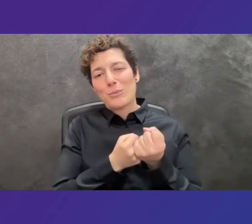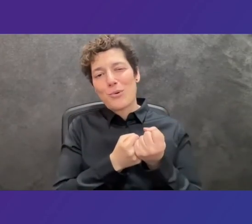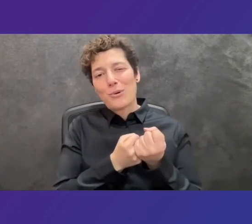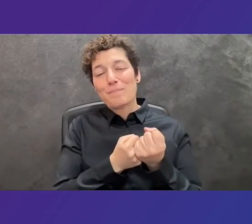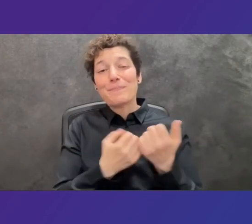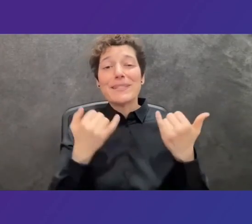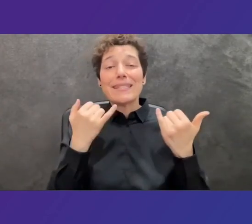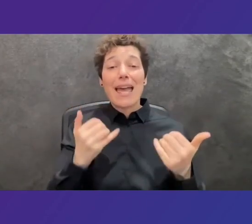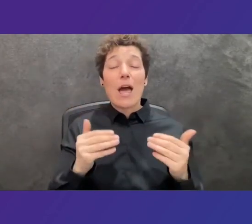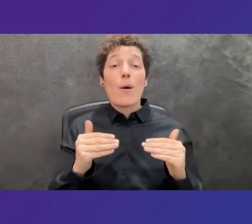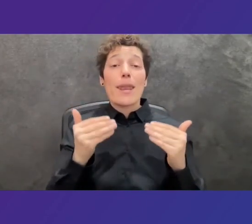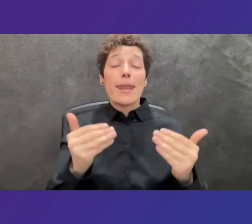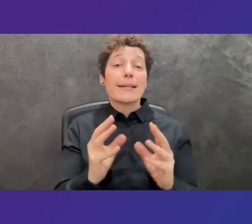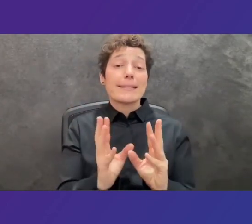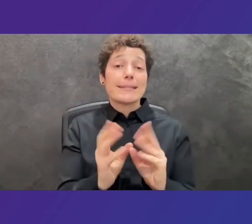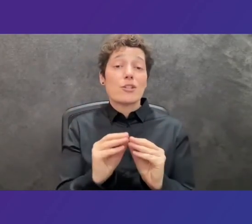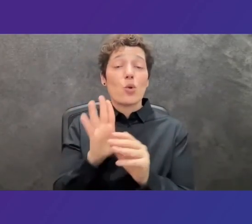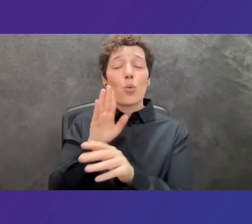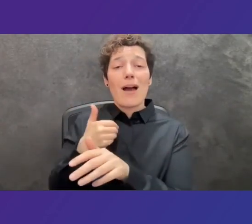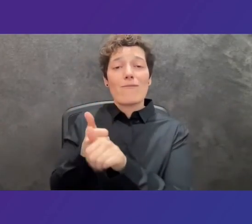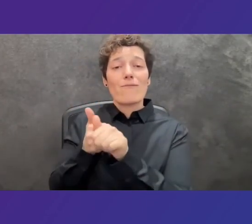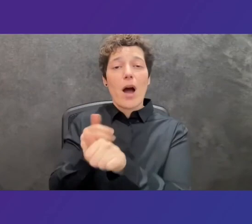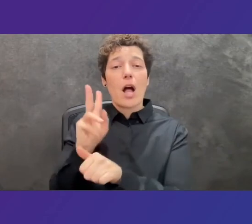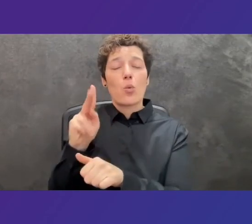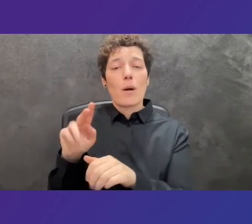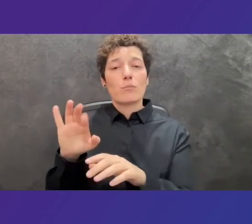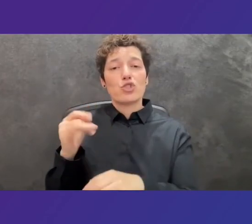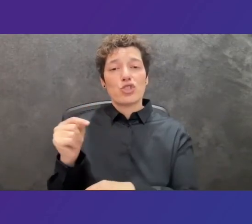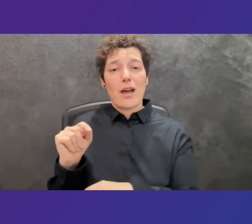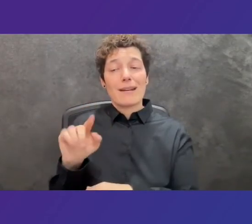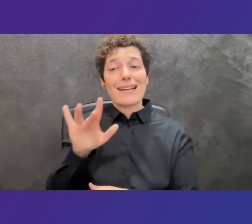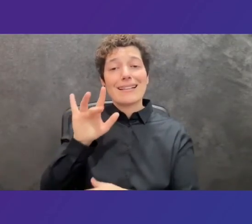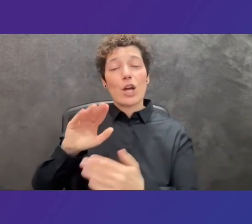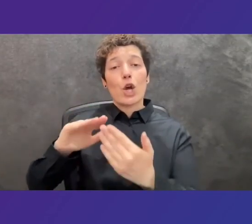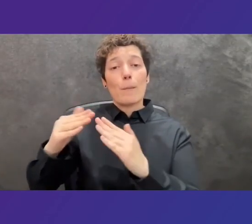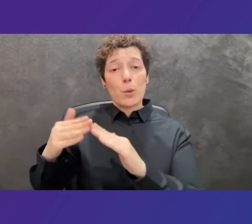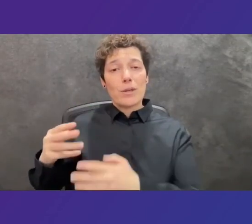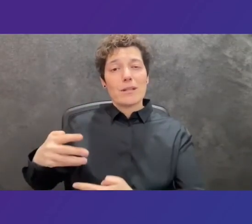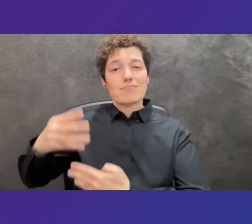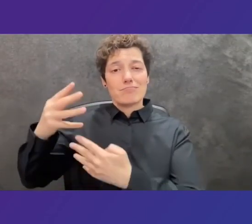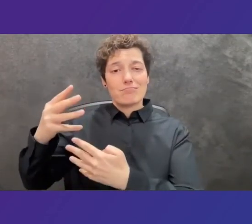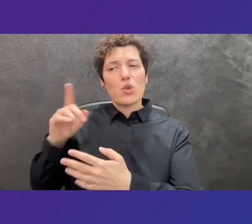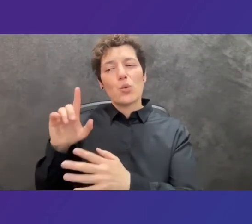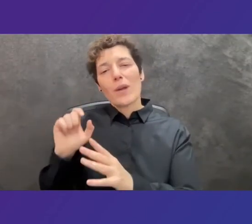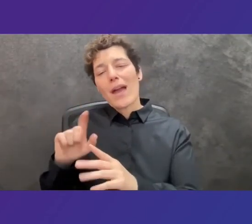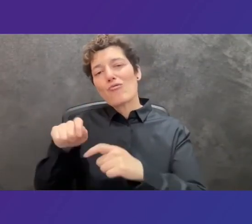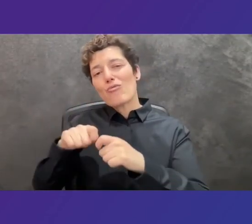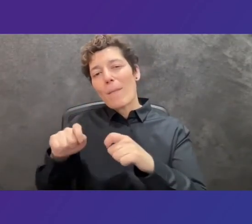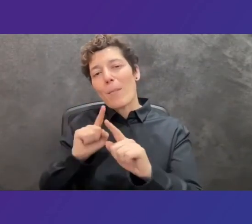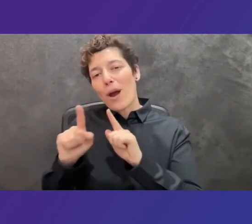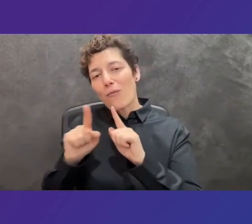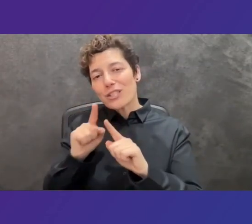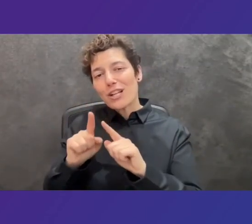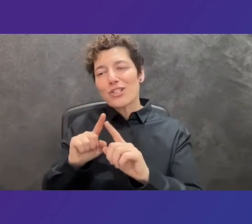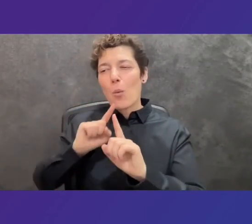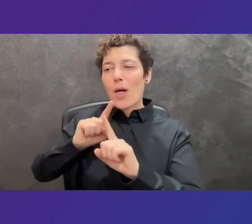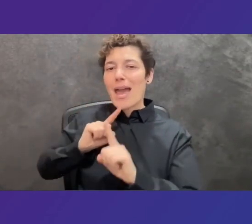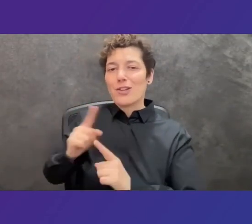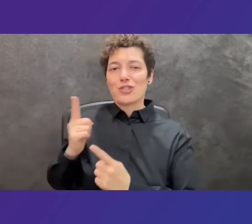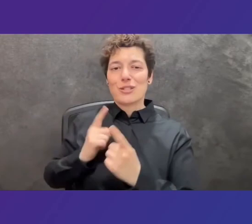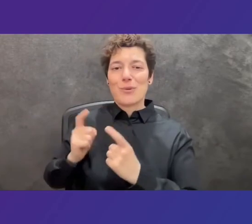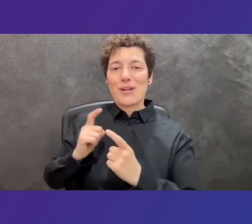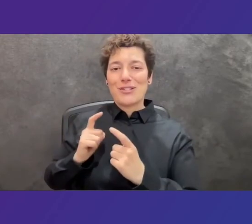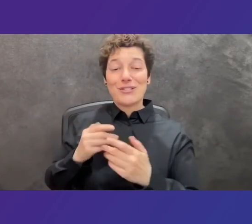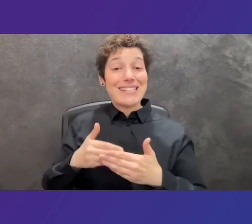the session follow-up chat in the community section to take a few questions and wrap up the conversation. So what's